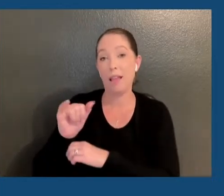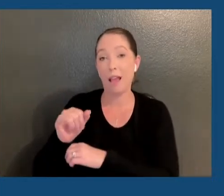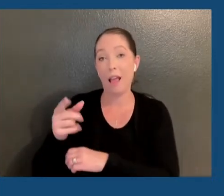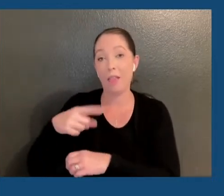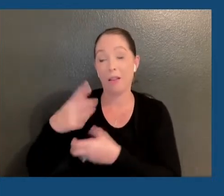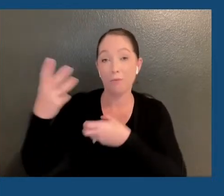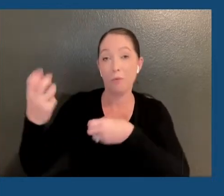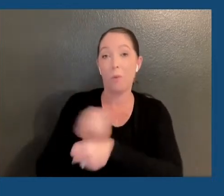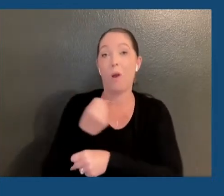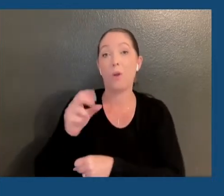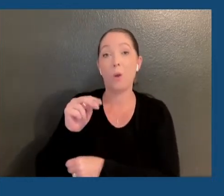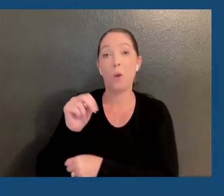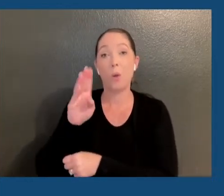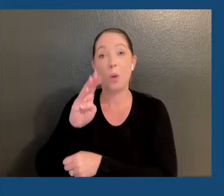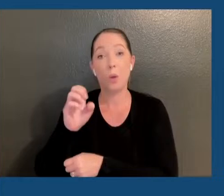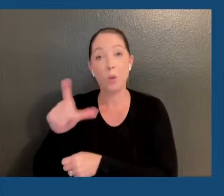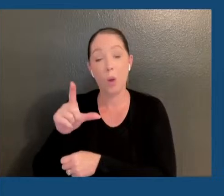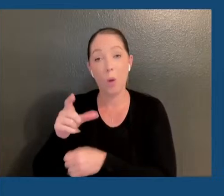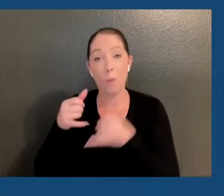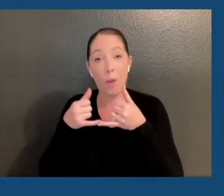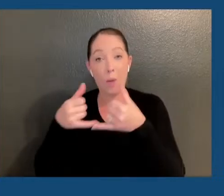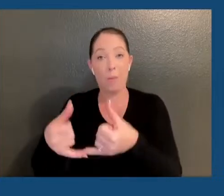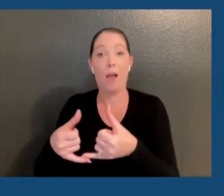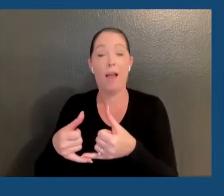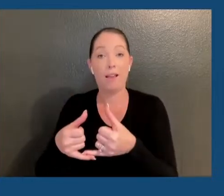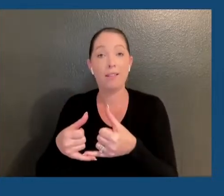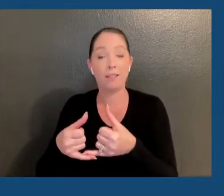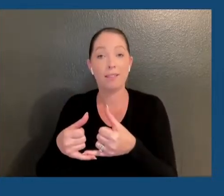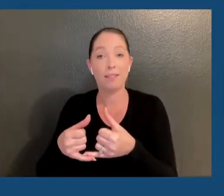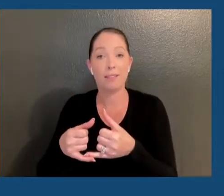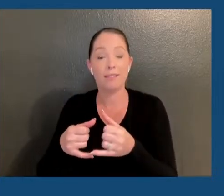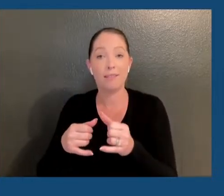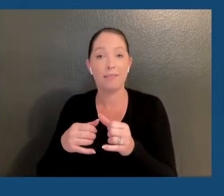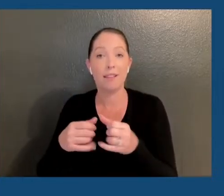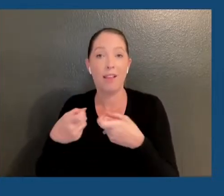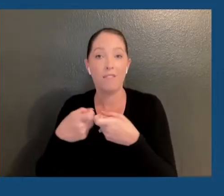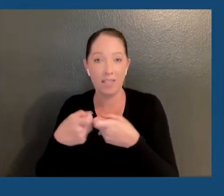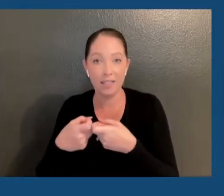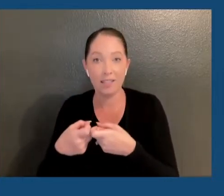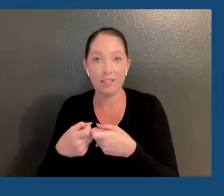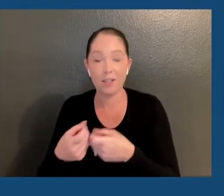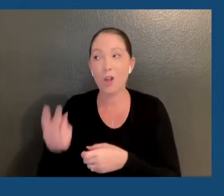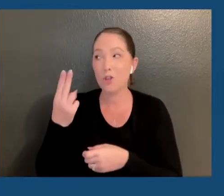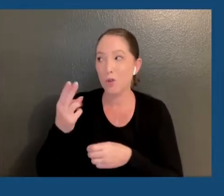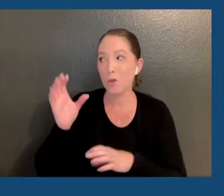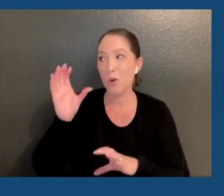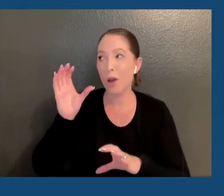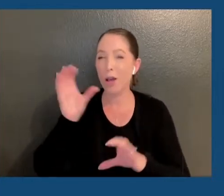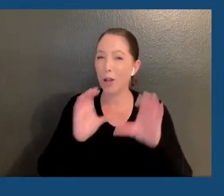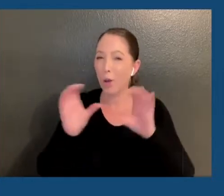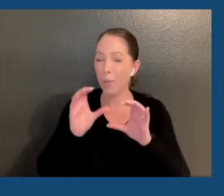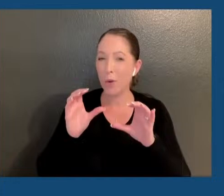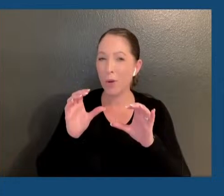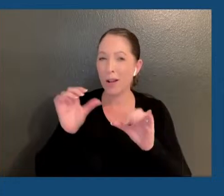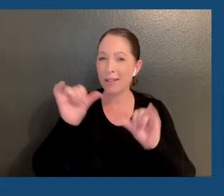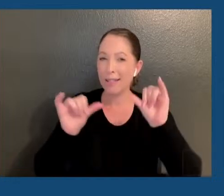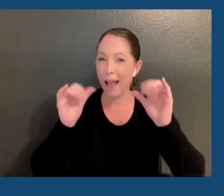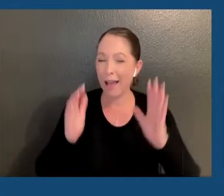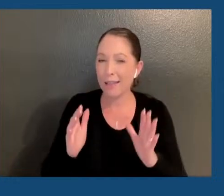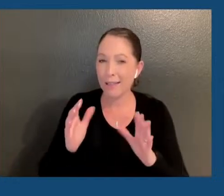Physics. Two computer scientists won Nobel Prize for Physics, and that actually makes all of us